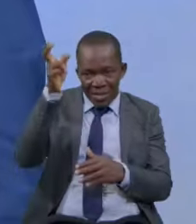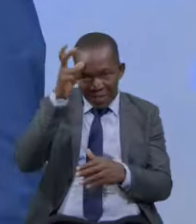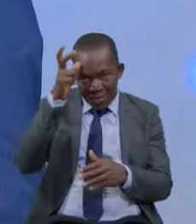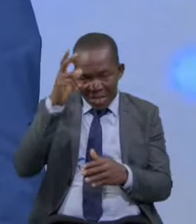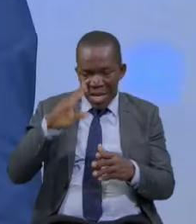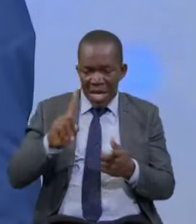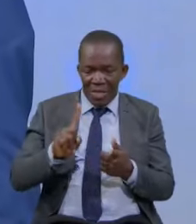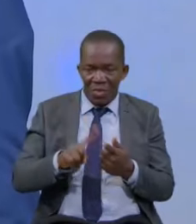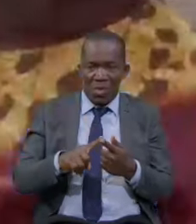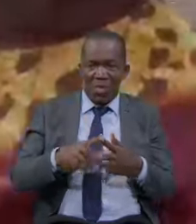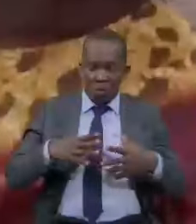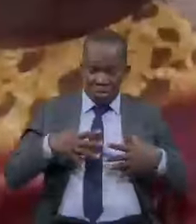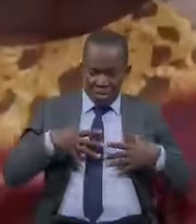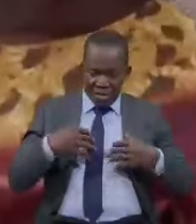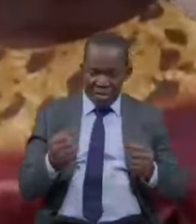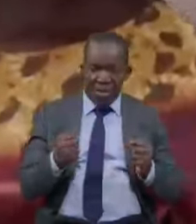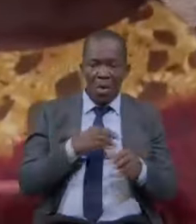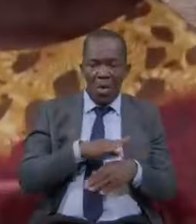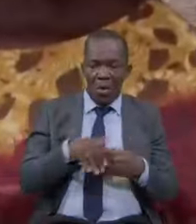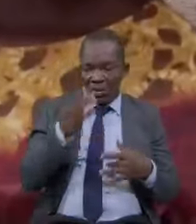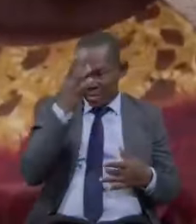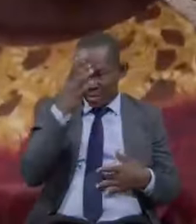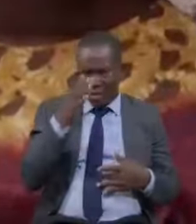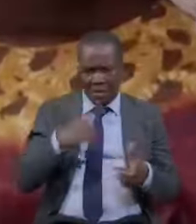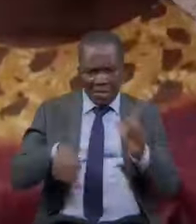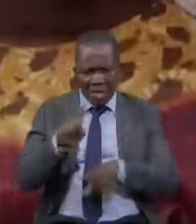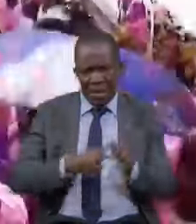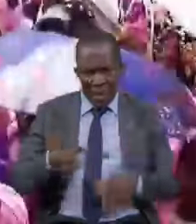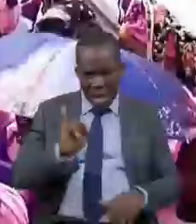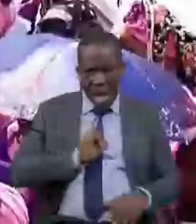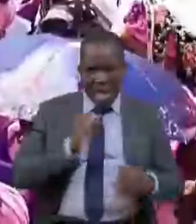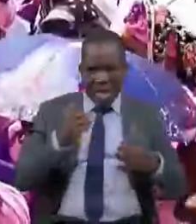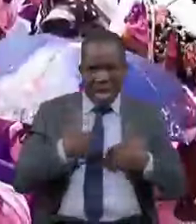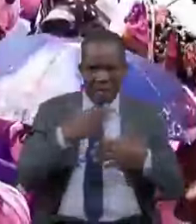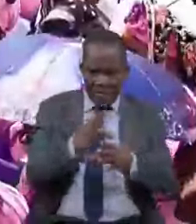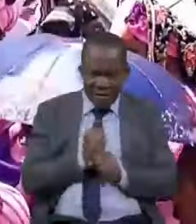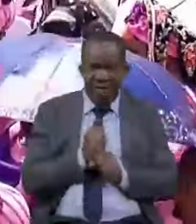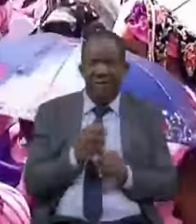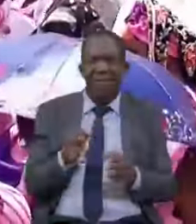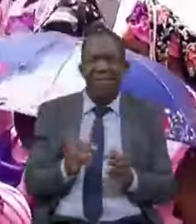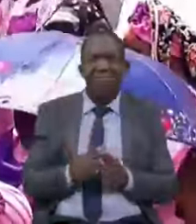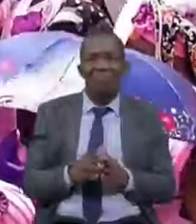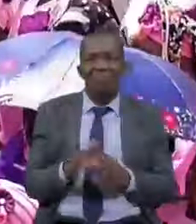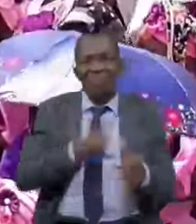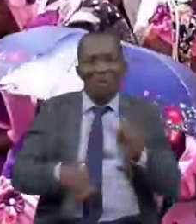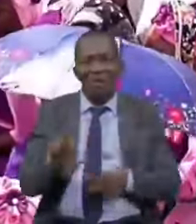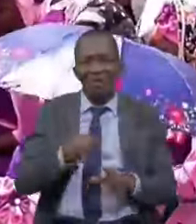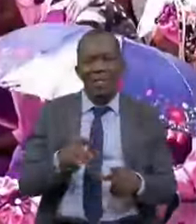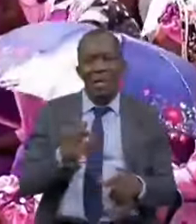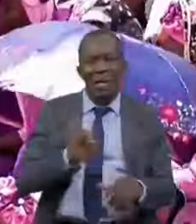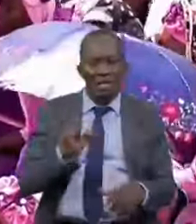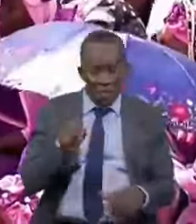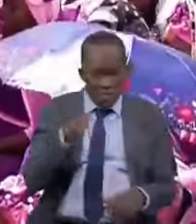got it. I got it. You will use it in Jesus' name. Look at verse